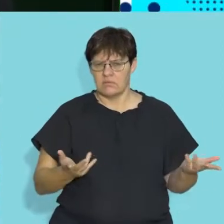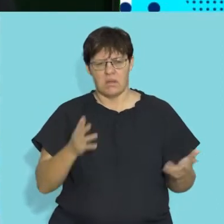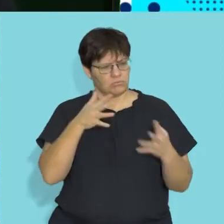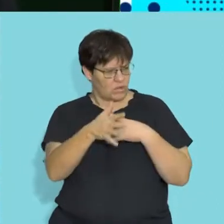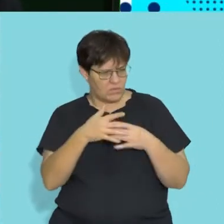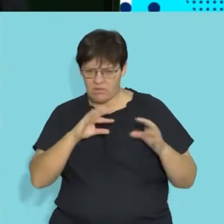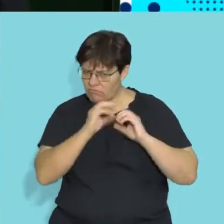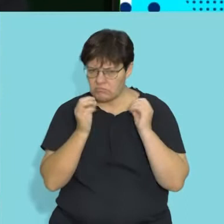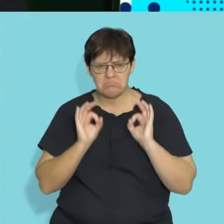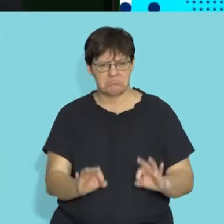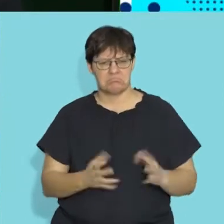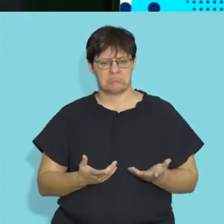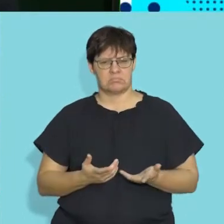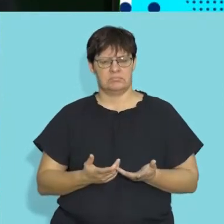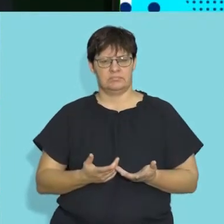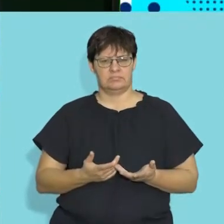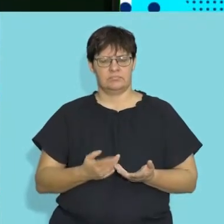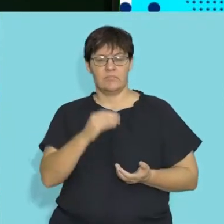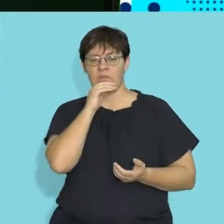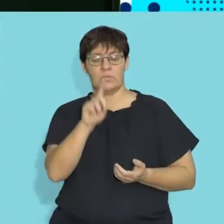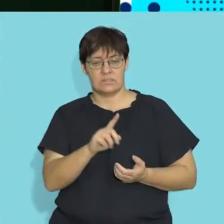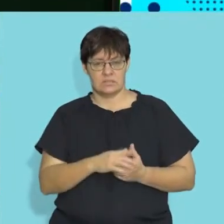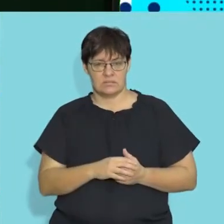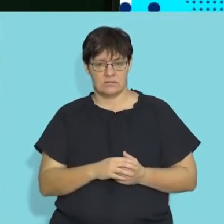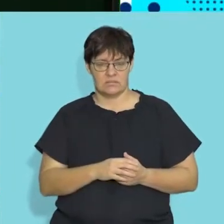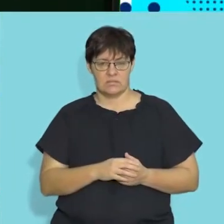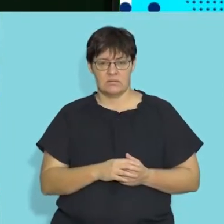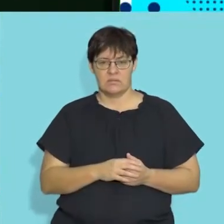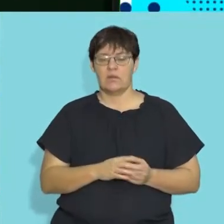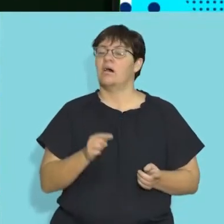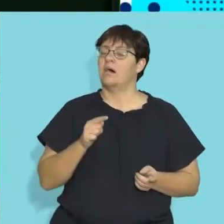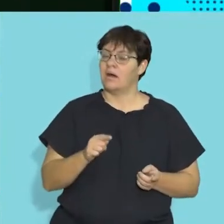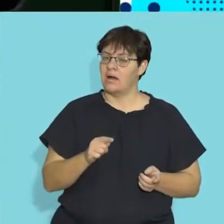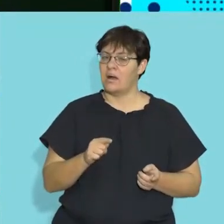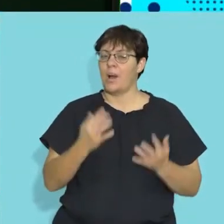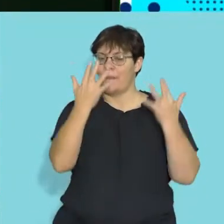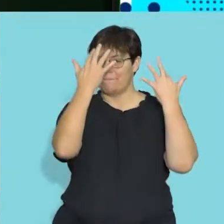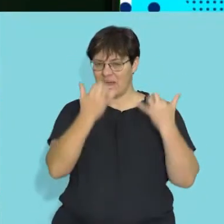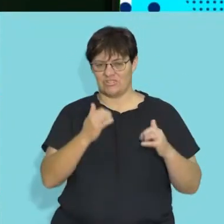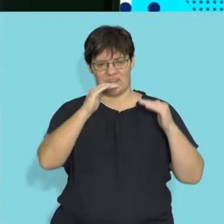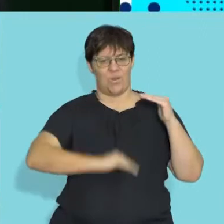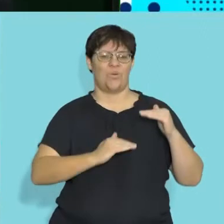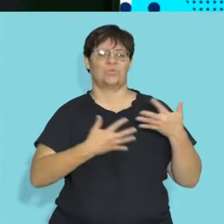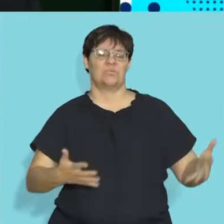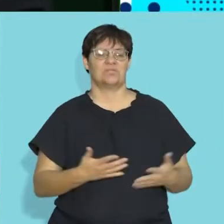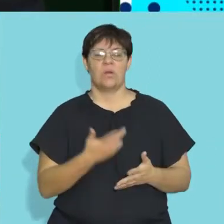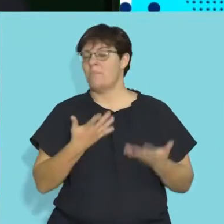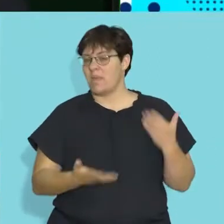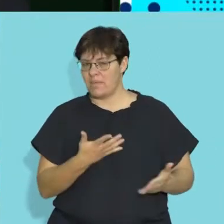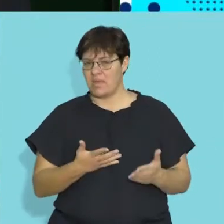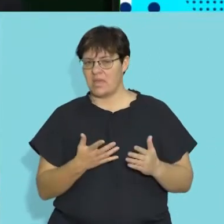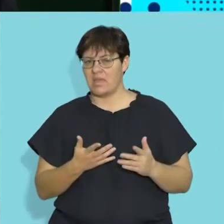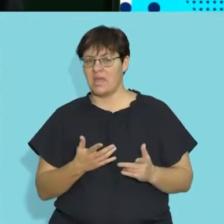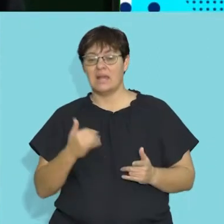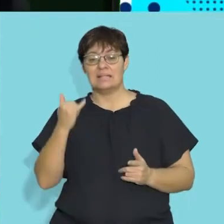transparent, meaning that you have under budgeted, because it could be that there was a substantial